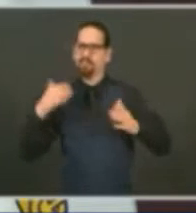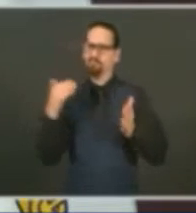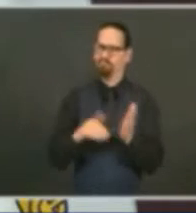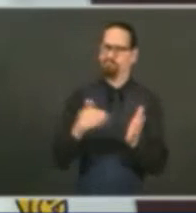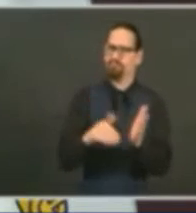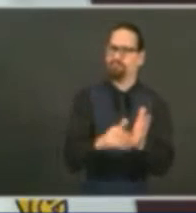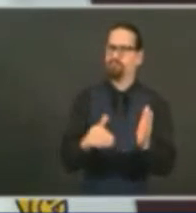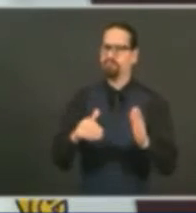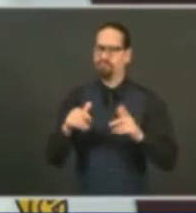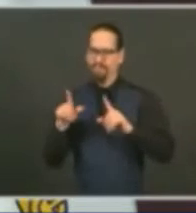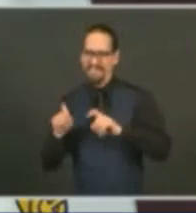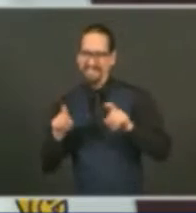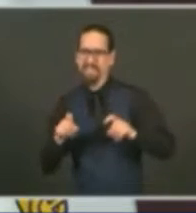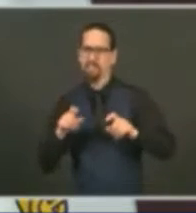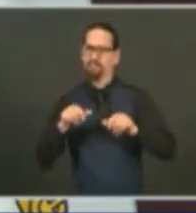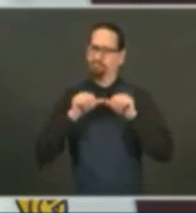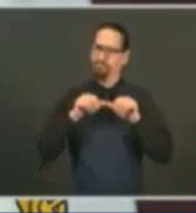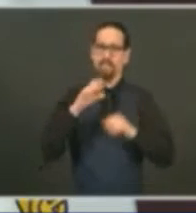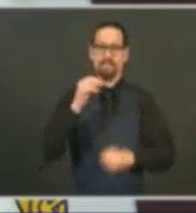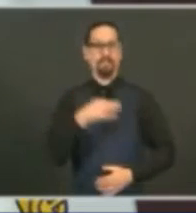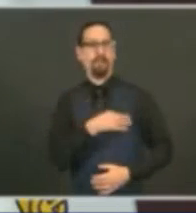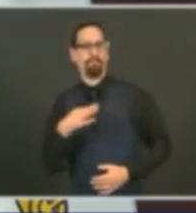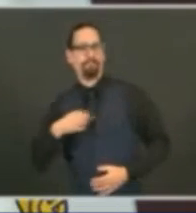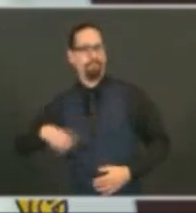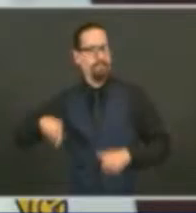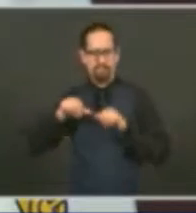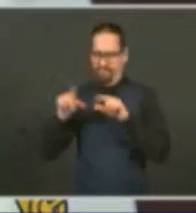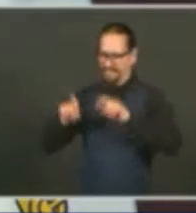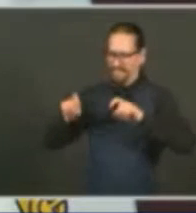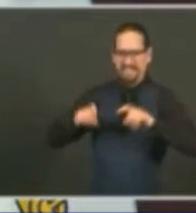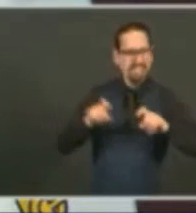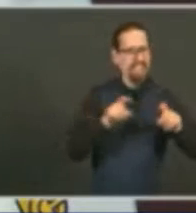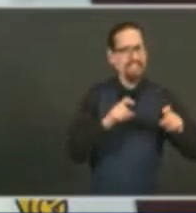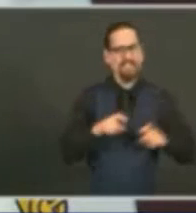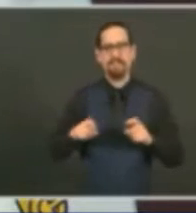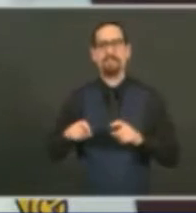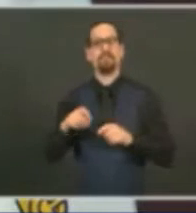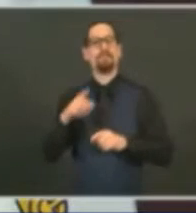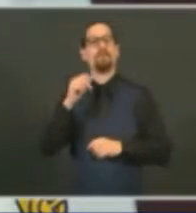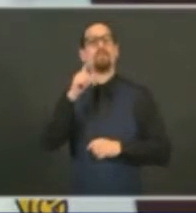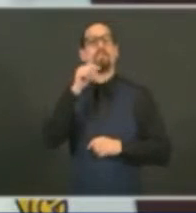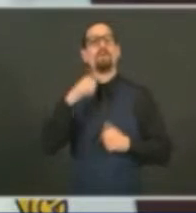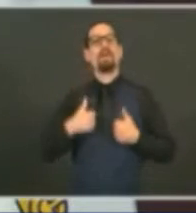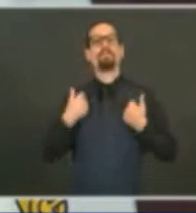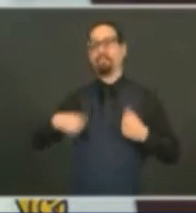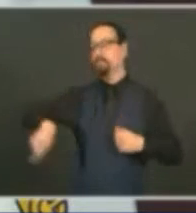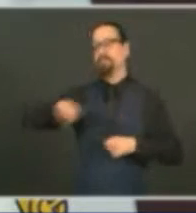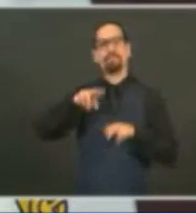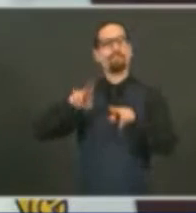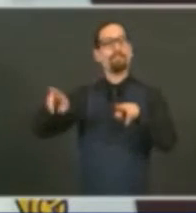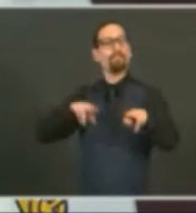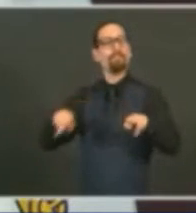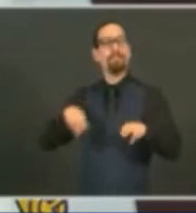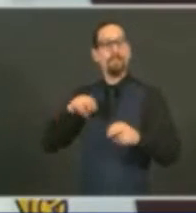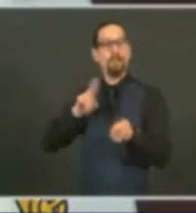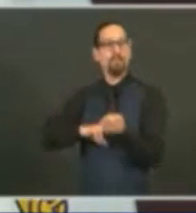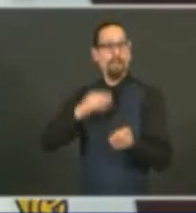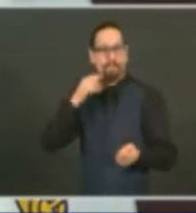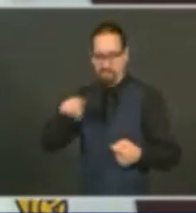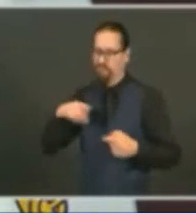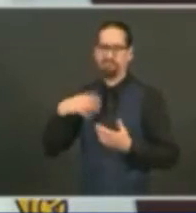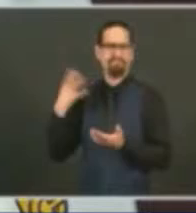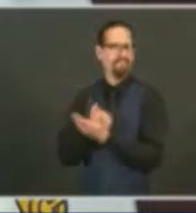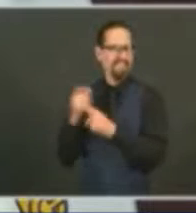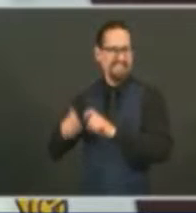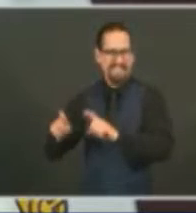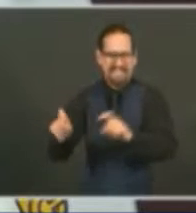that among all the staff. We've done it for the residents that are connected to an outbreak. And particularly now with the